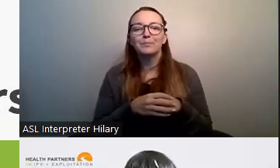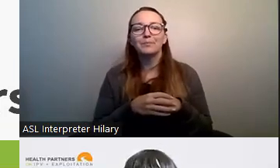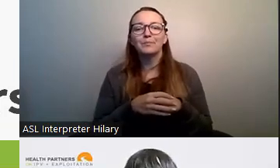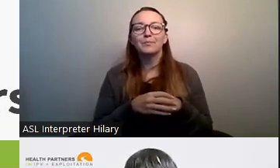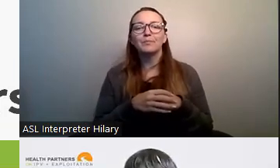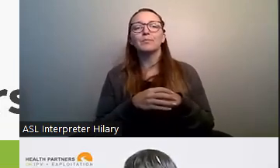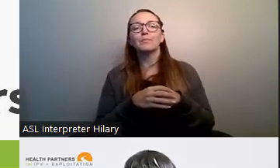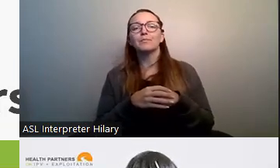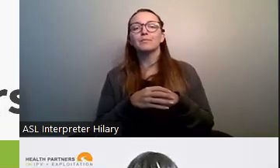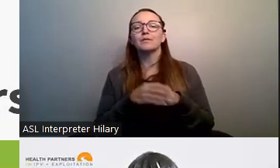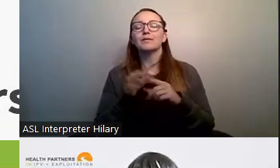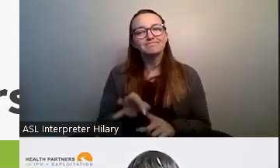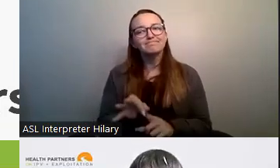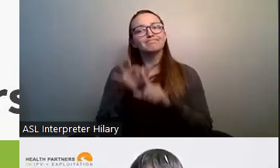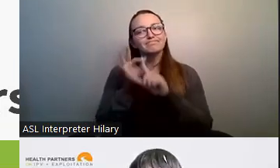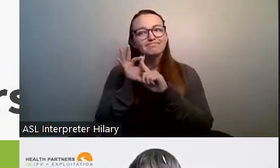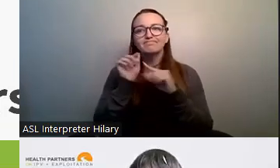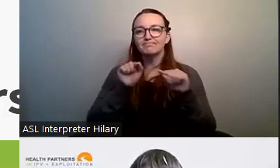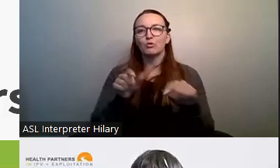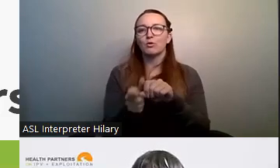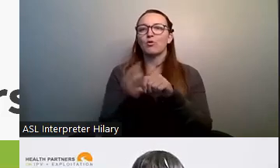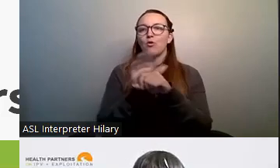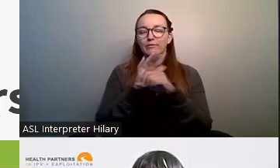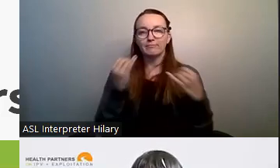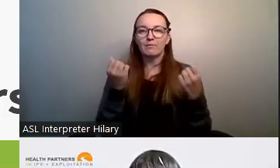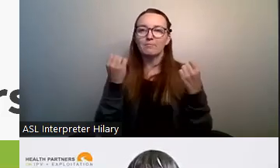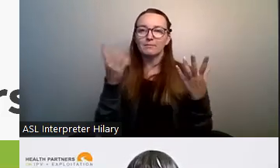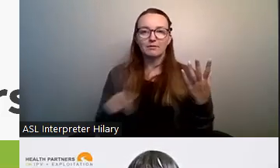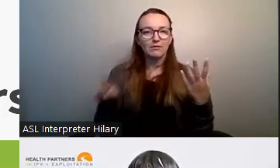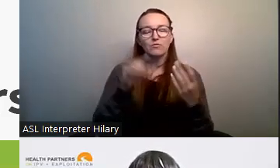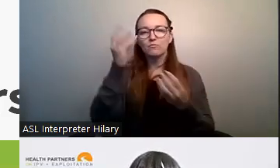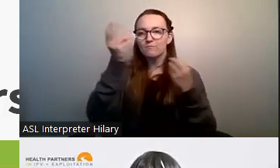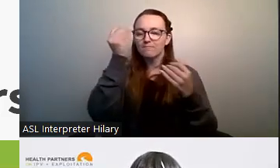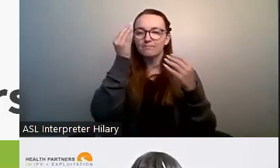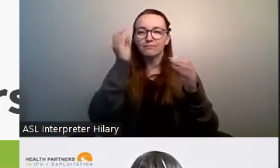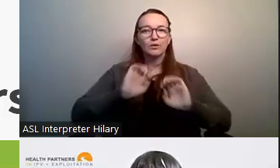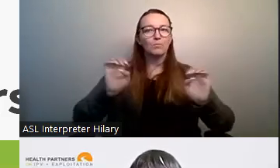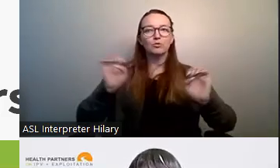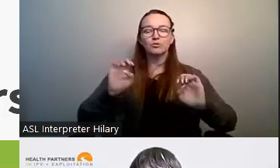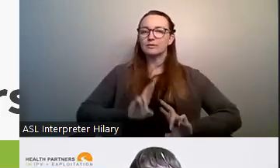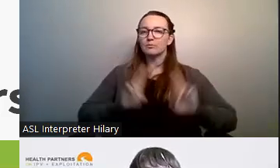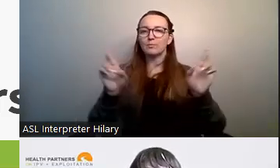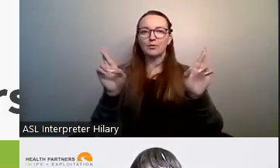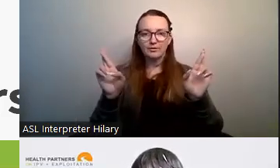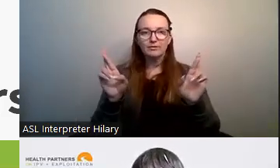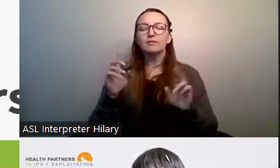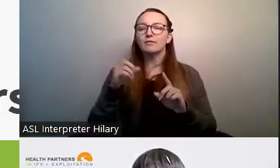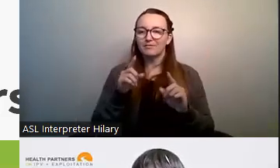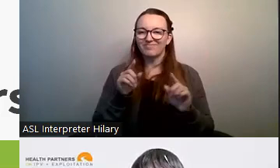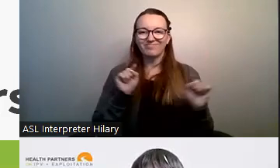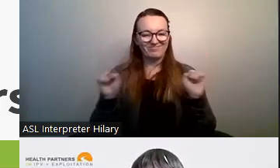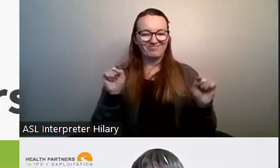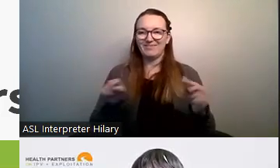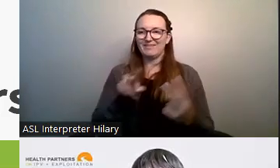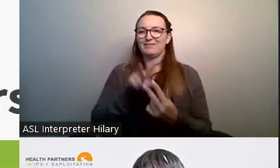So especially during COVID, and now that many of you are also thinking about emergency preparedness, these partnerships were